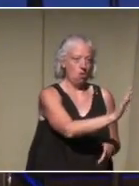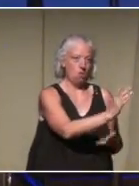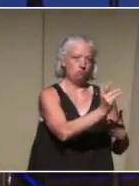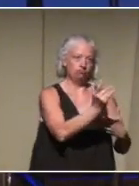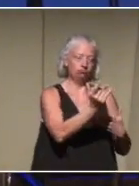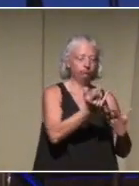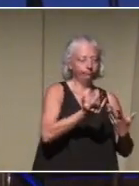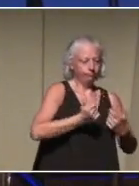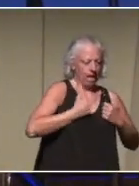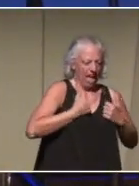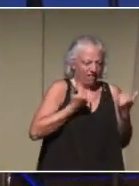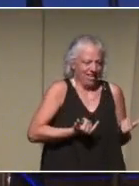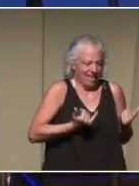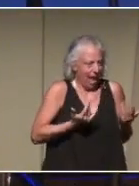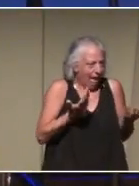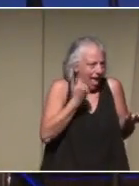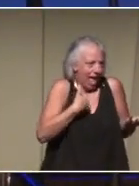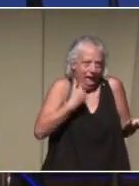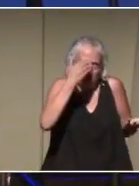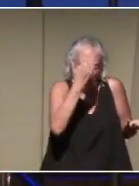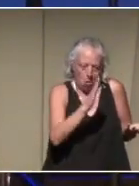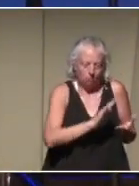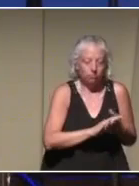morning, but I came across